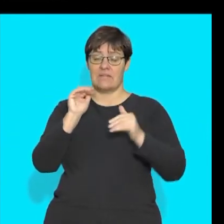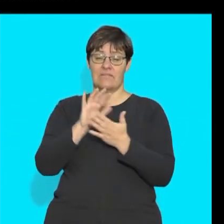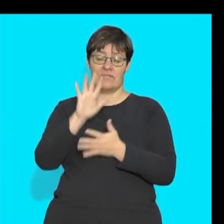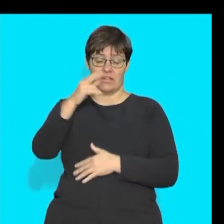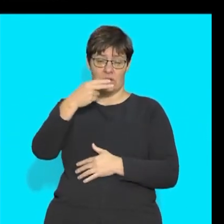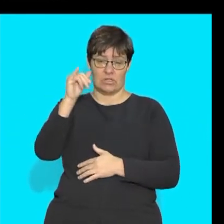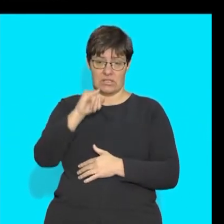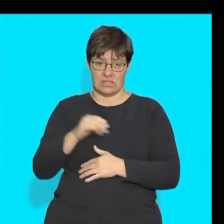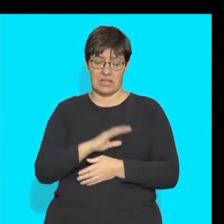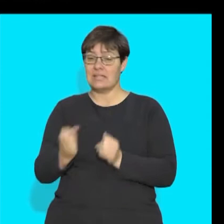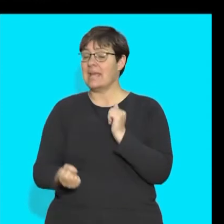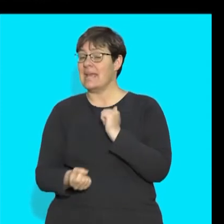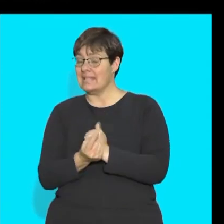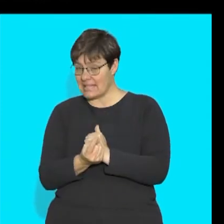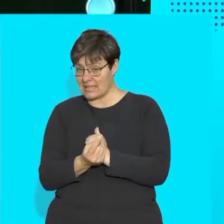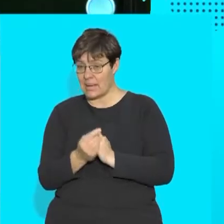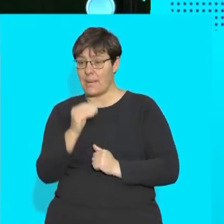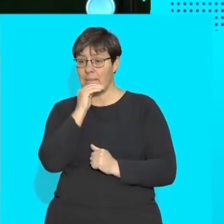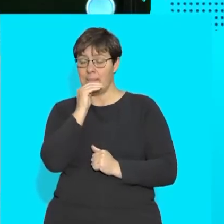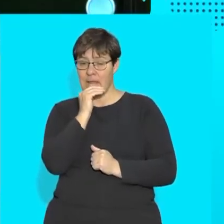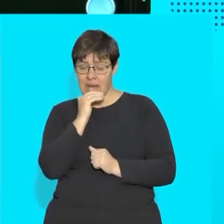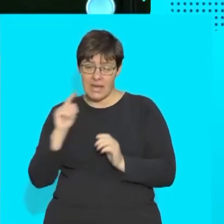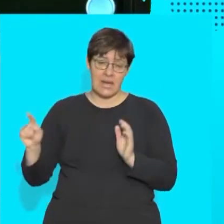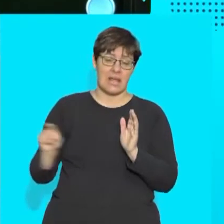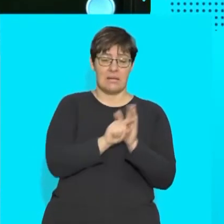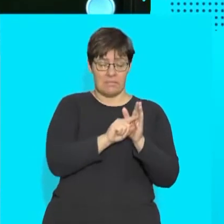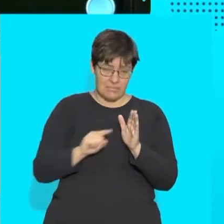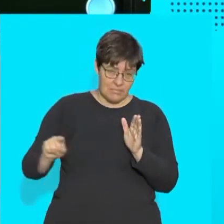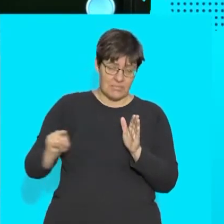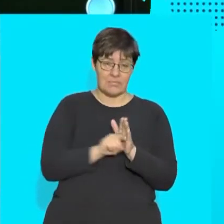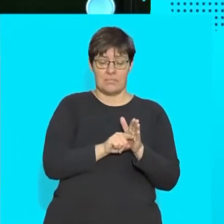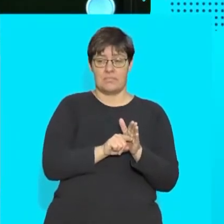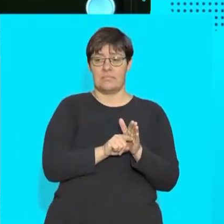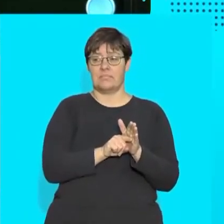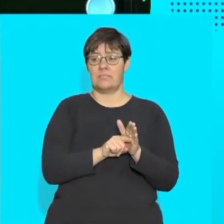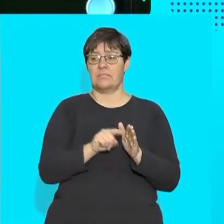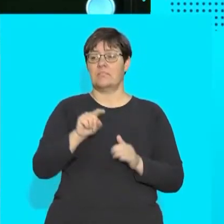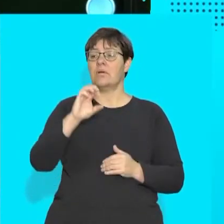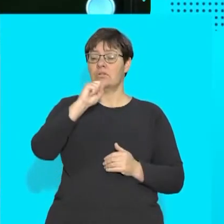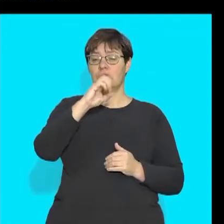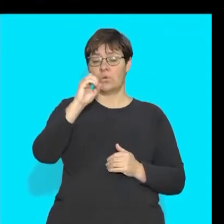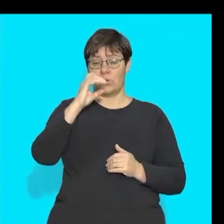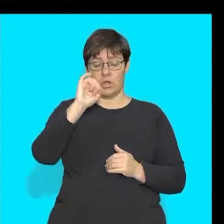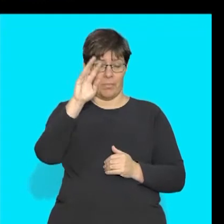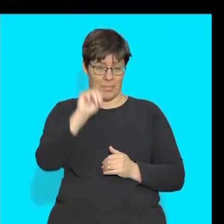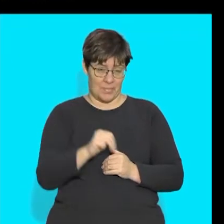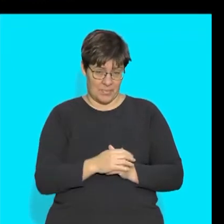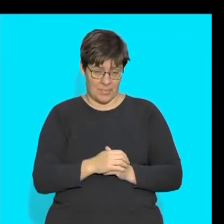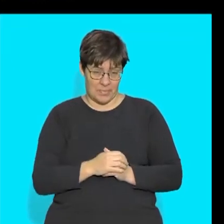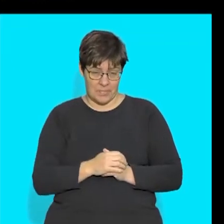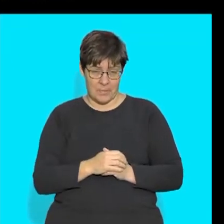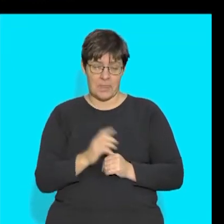incident. Incident just means that it's hitting the sodium. Okay, that's all it means. On sodium